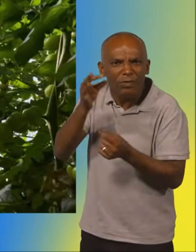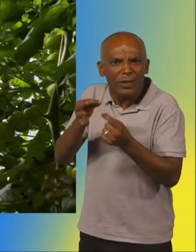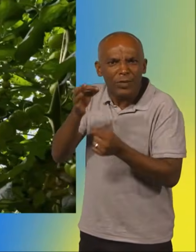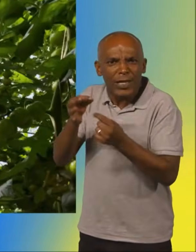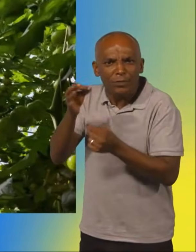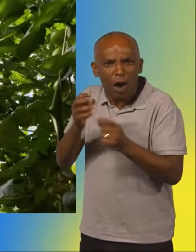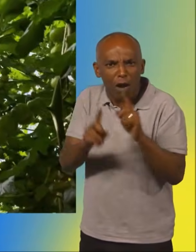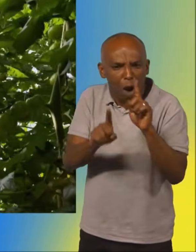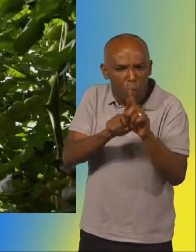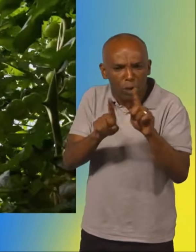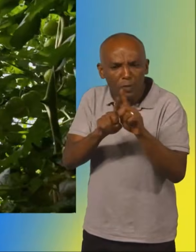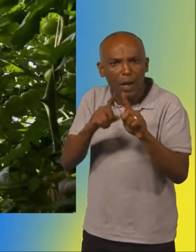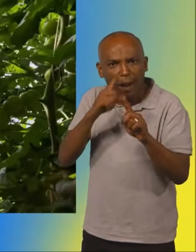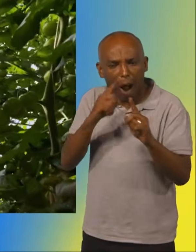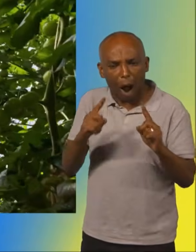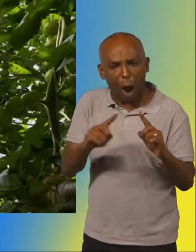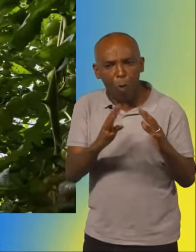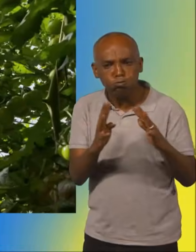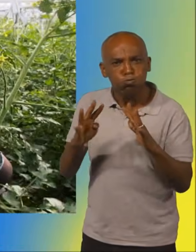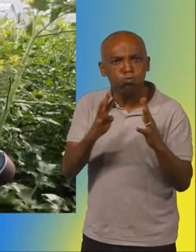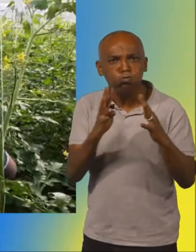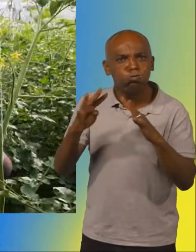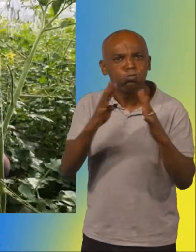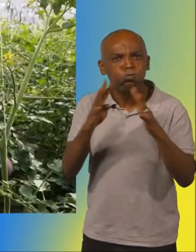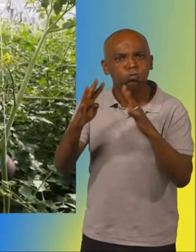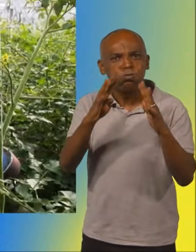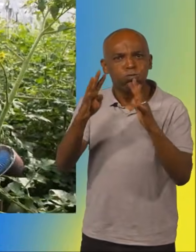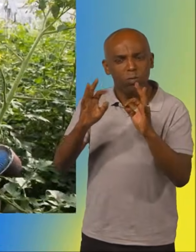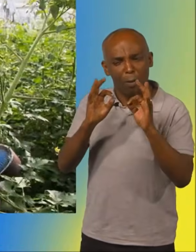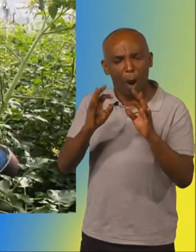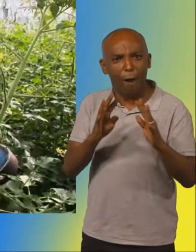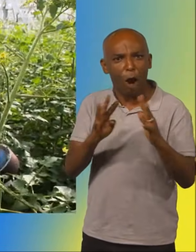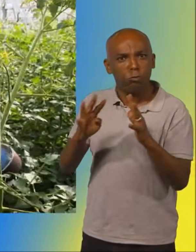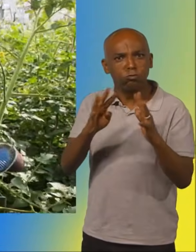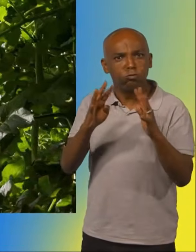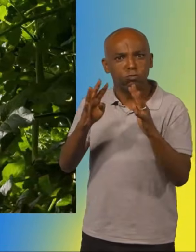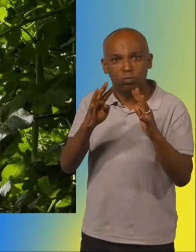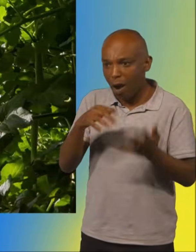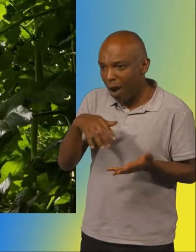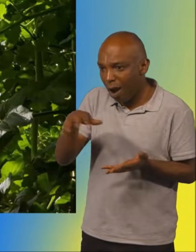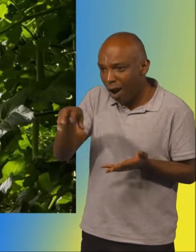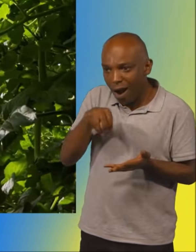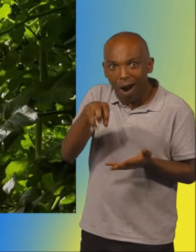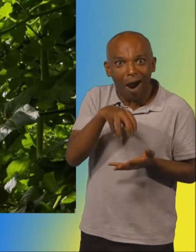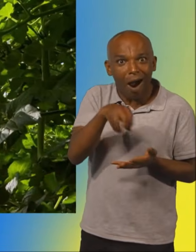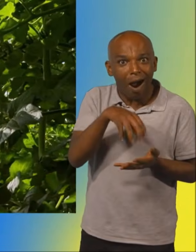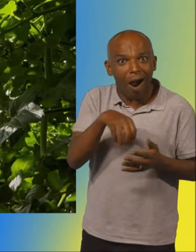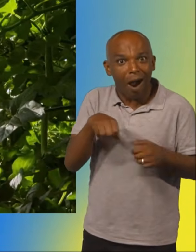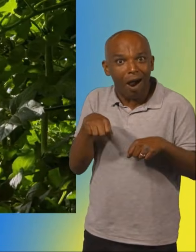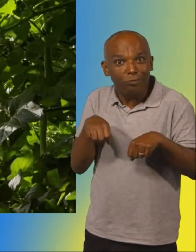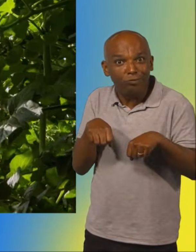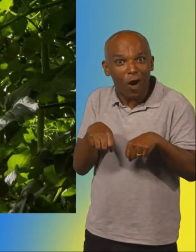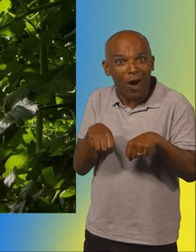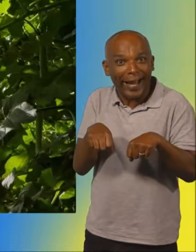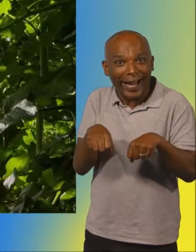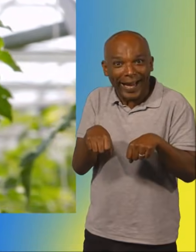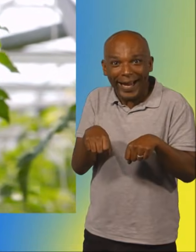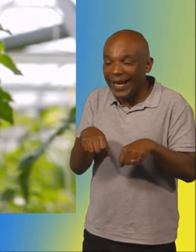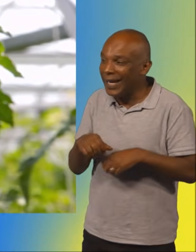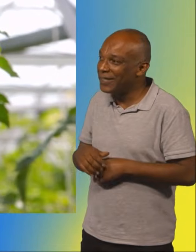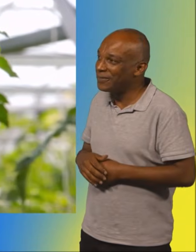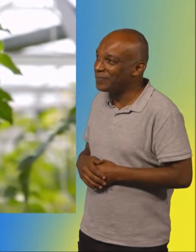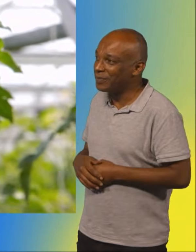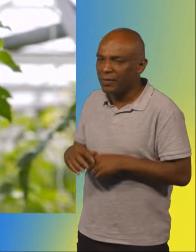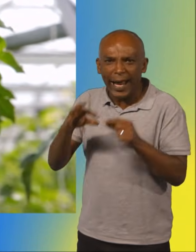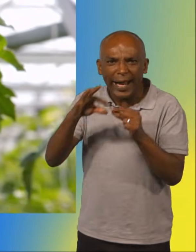grow. This picker is moving along the vines on a trolley, plucking away at some of the leaves so the